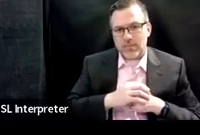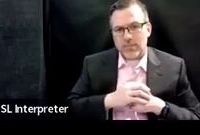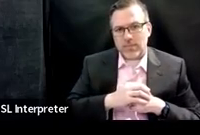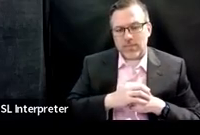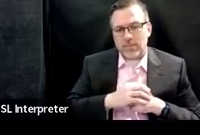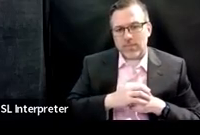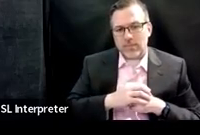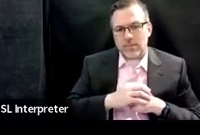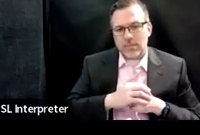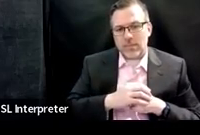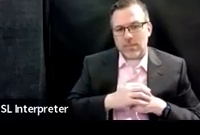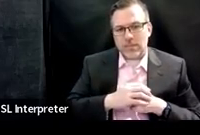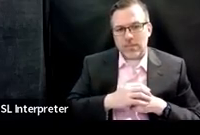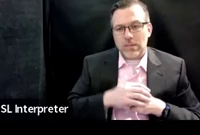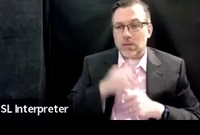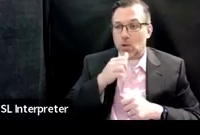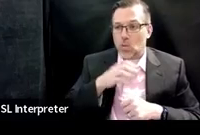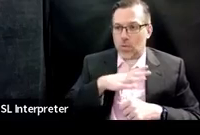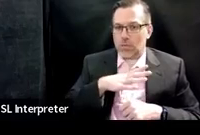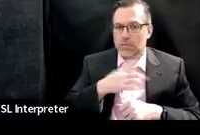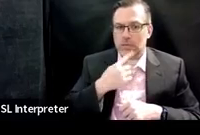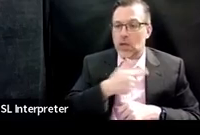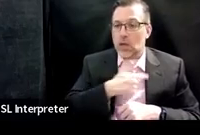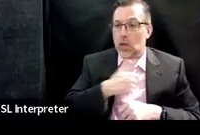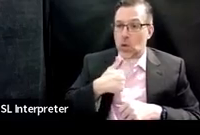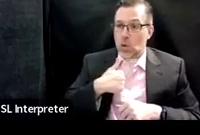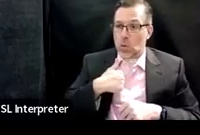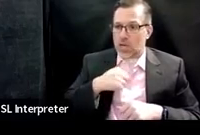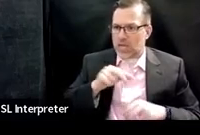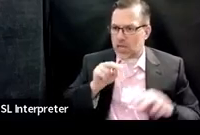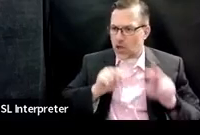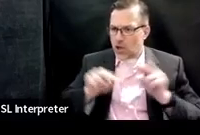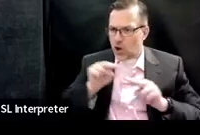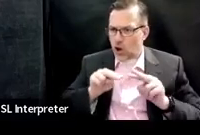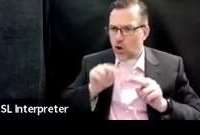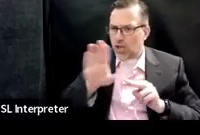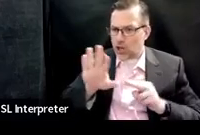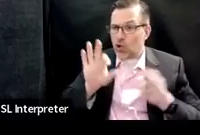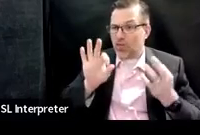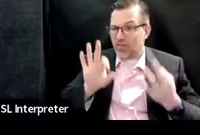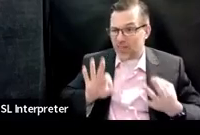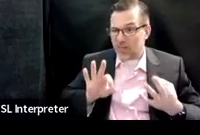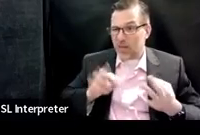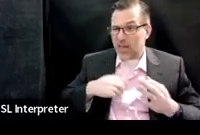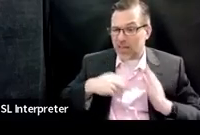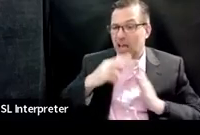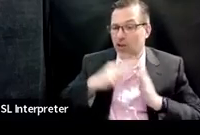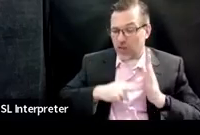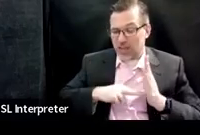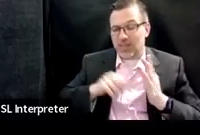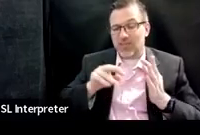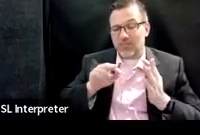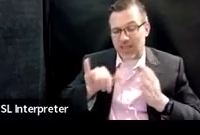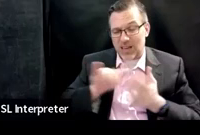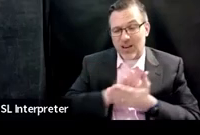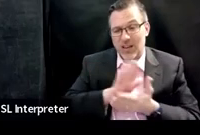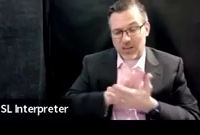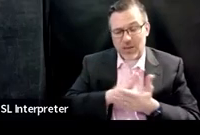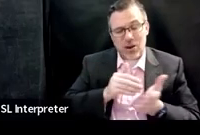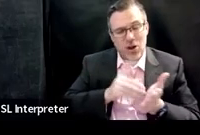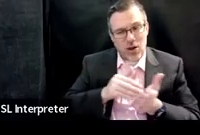And we look at your feedback. I am in that feedback document all the time. We really, really use it. So for those of you